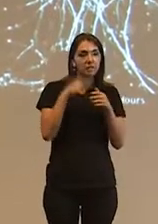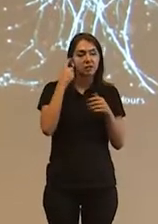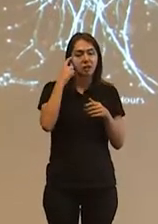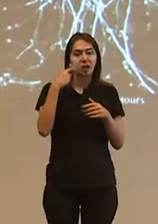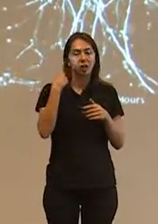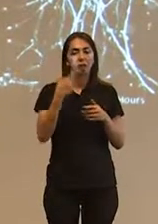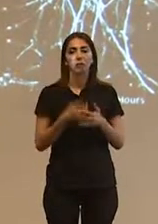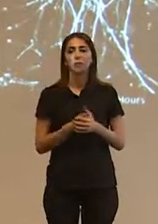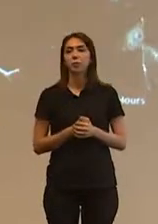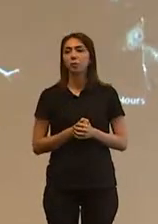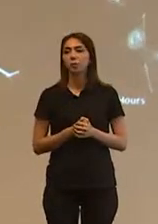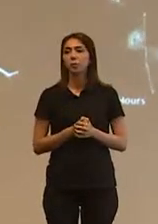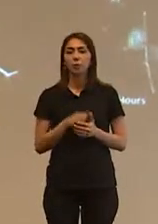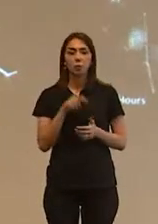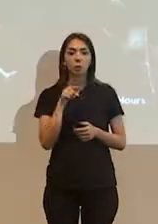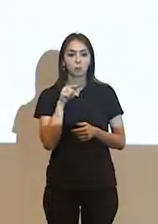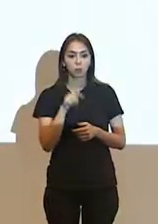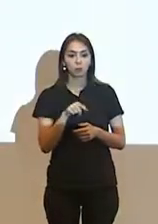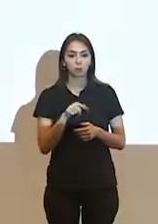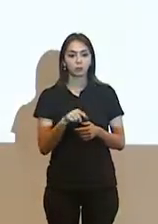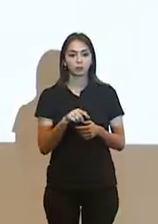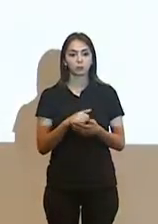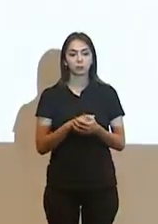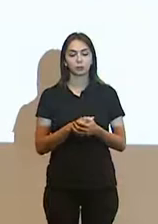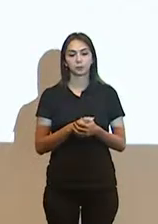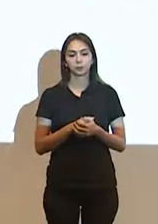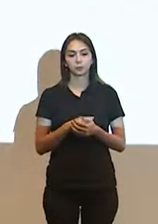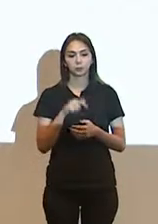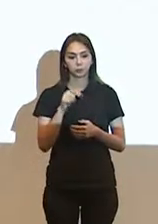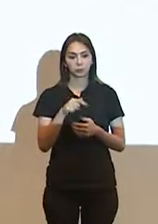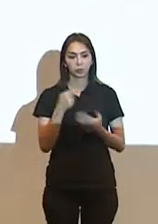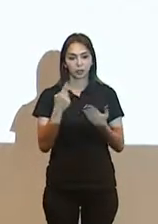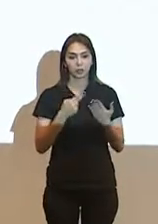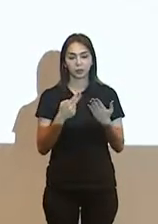the brain waxing and waning all the time